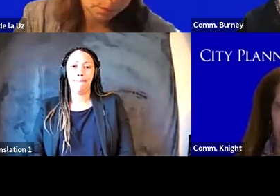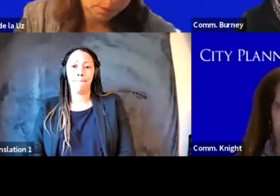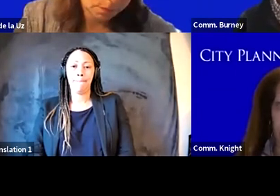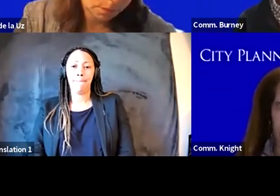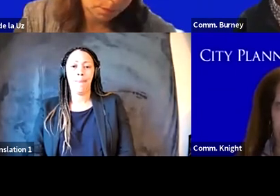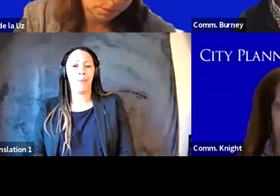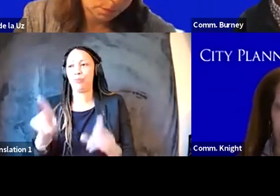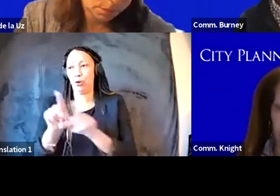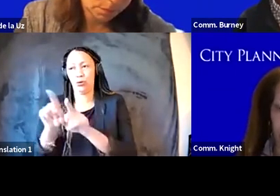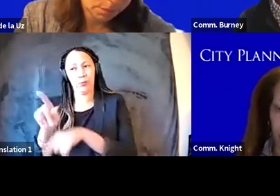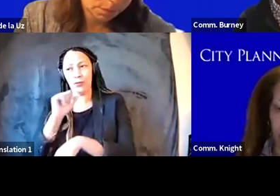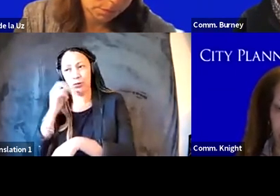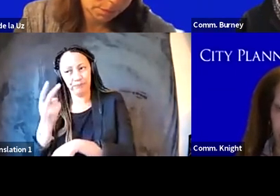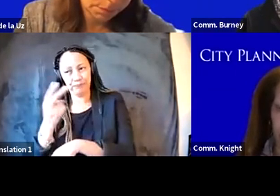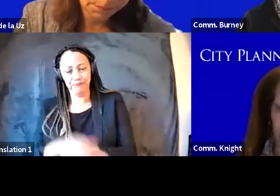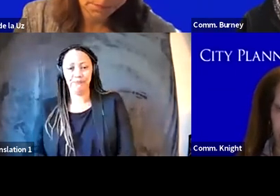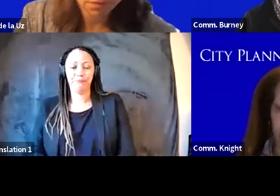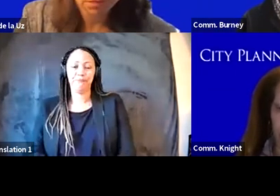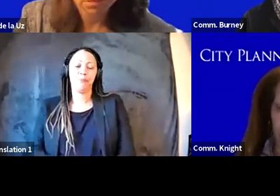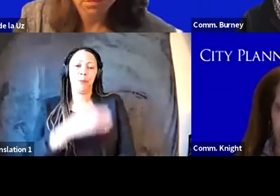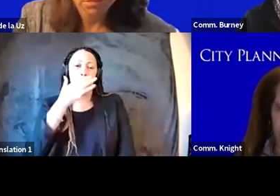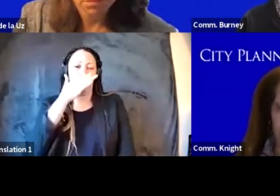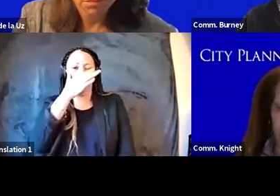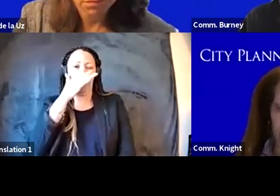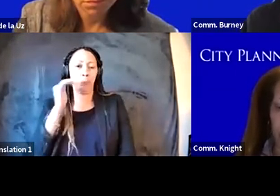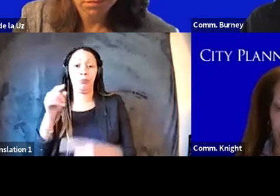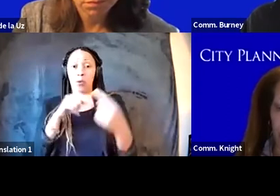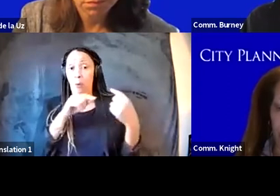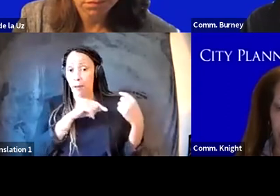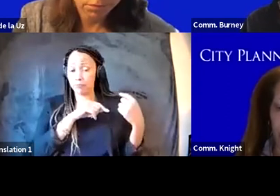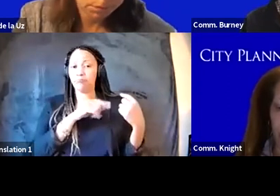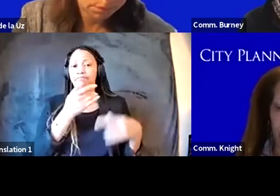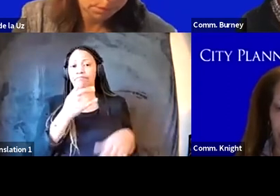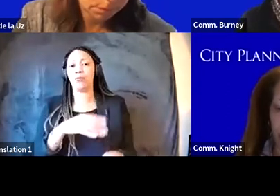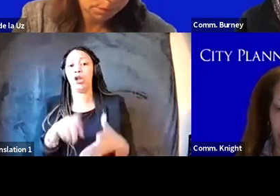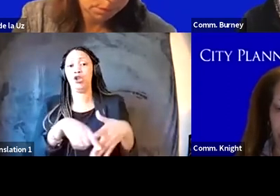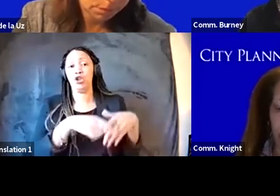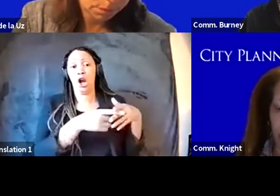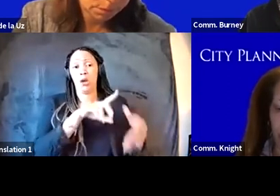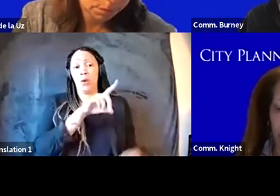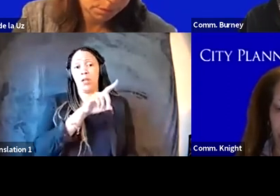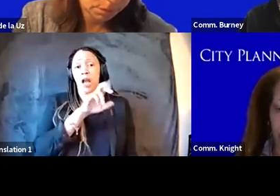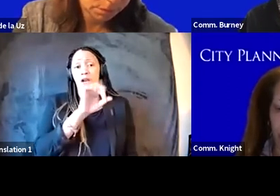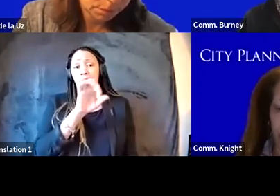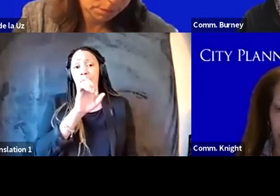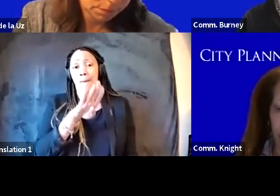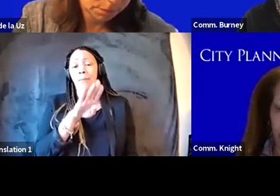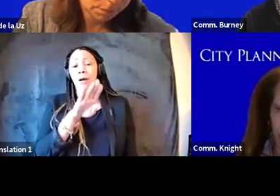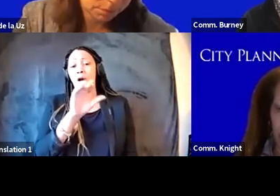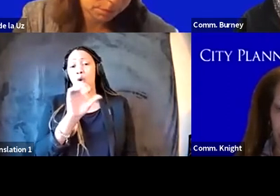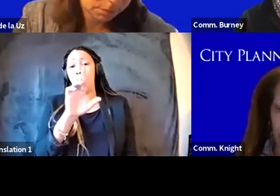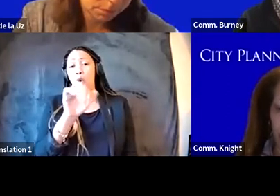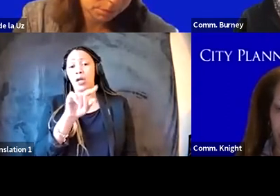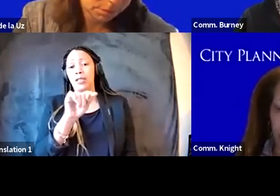Likewise, I don't see Mr. Angstrow. Okay, we will go back to those in favor, starting with Dr. Feb Cortez, who